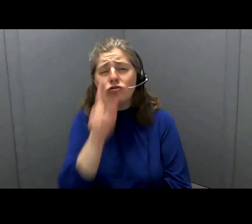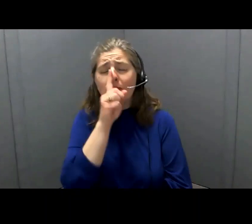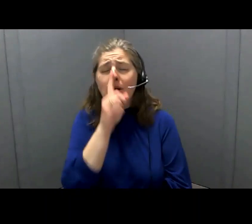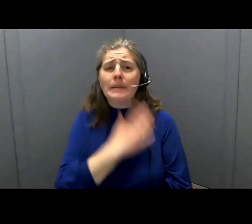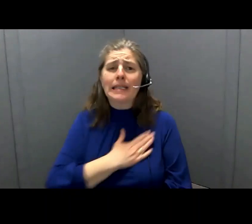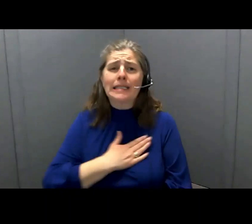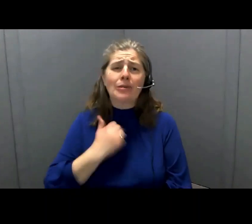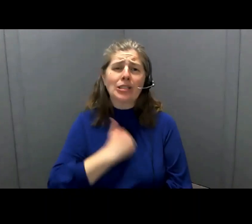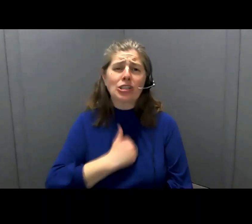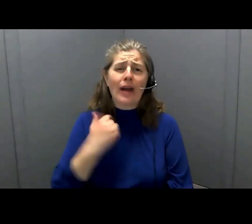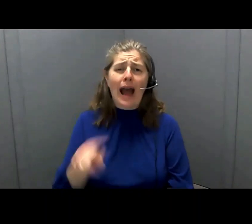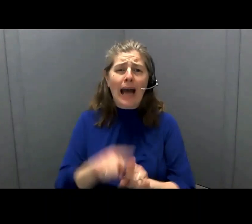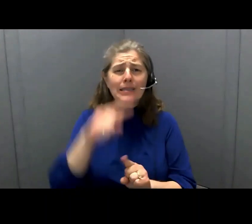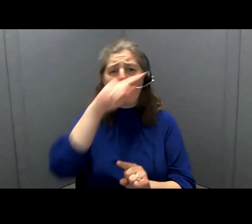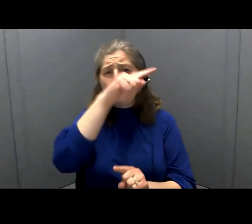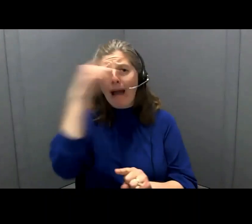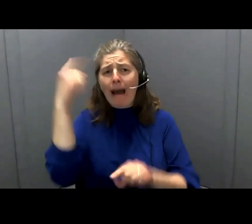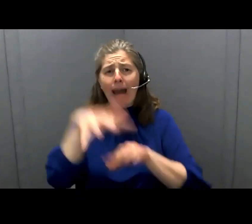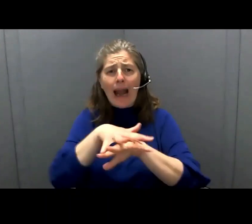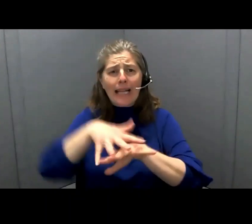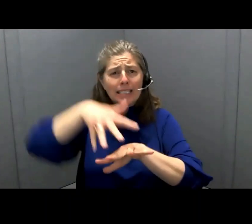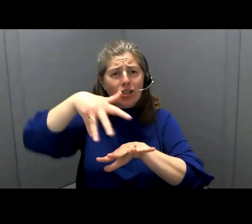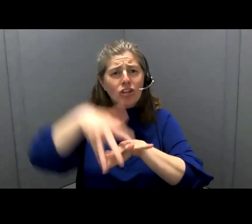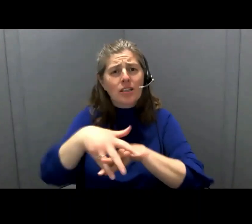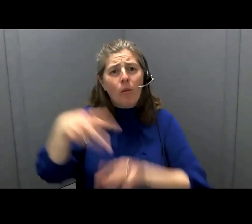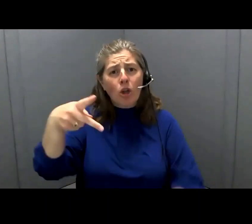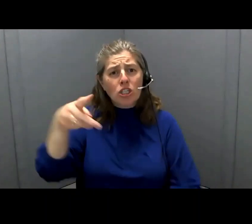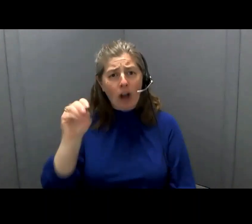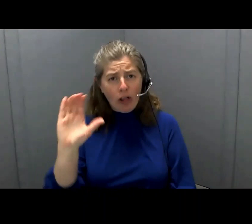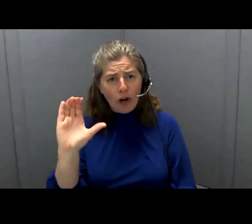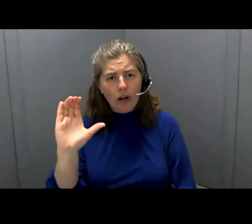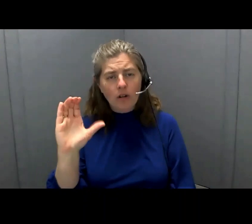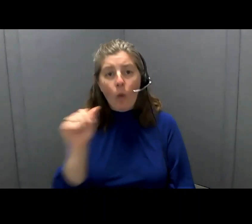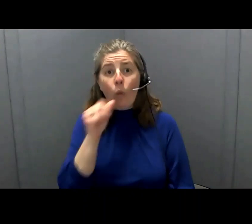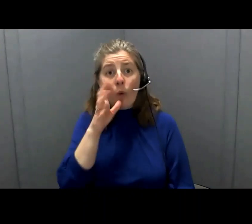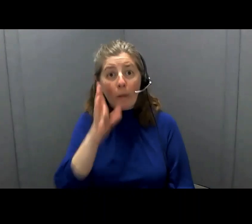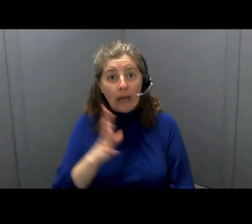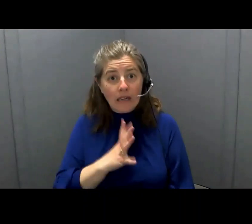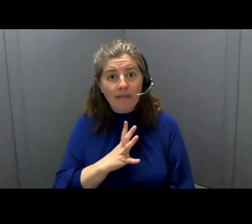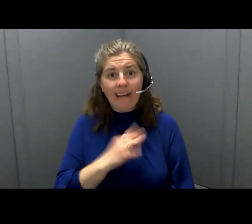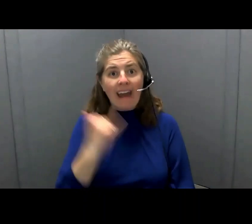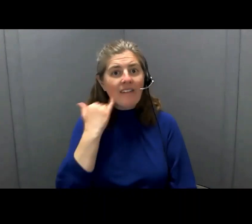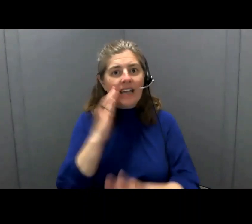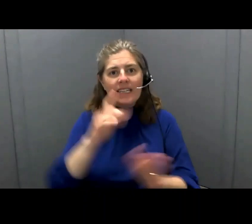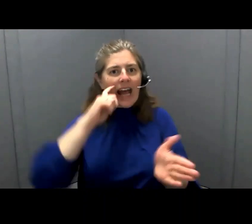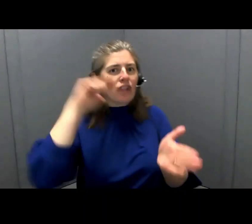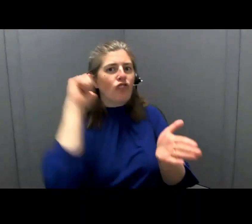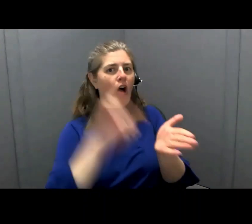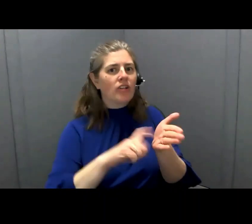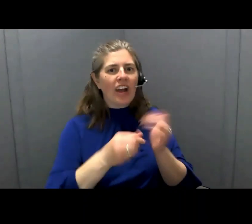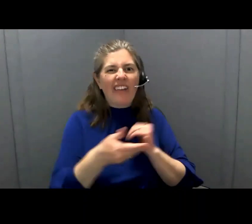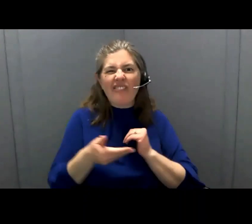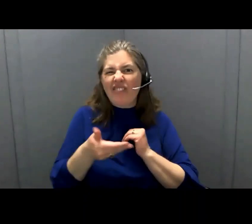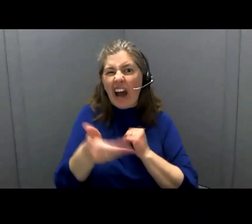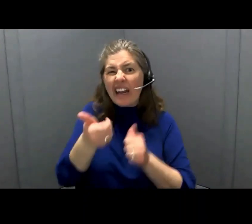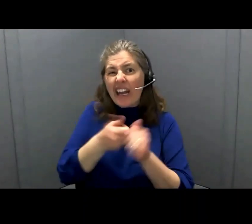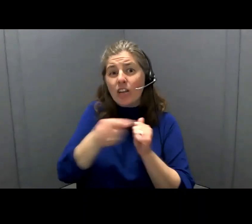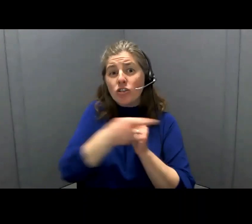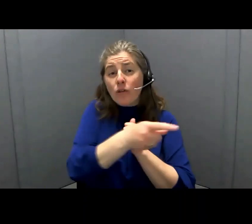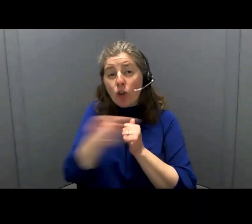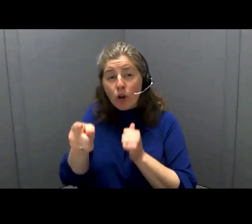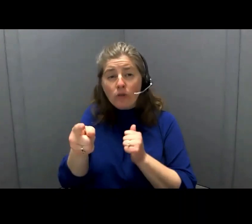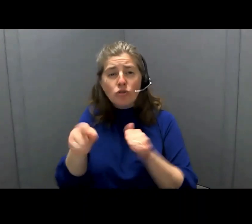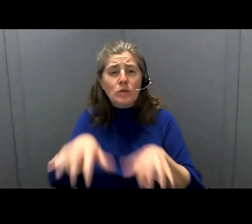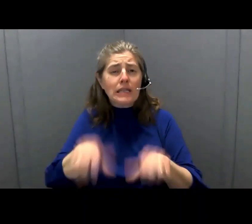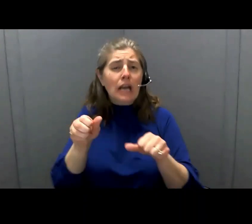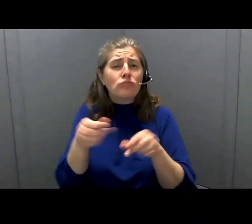remiss as a Black and Indigenous person of color woman if I did not acknowledge and invite each one of you to take just